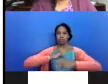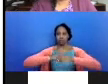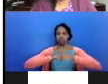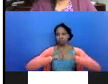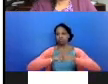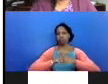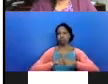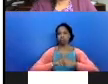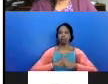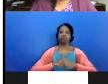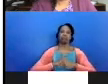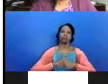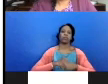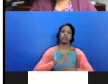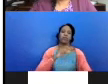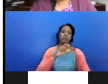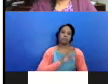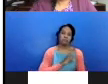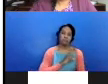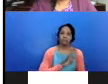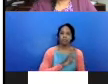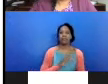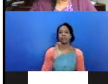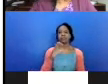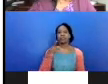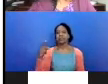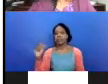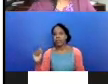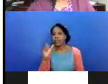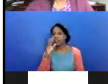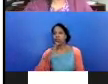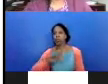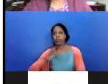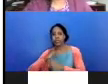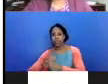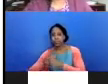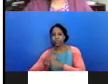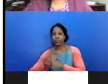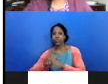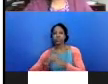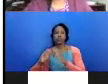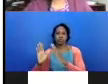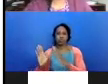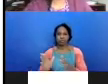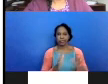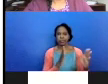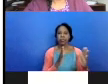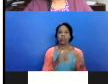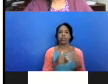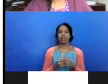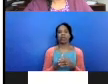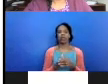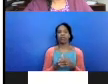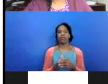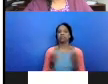to the counselors helping individuals to self-regulate their bodies. That's with the hypo and hyperarousal. And also that's done through